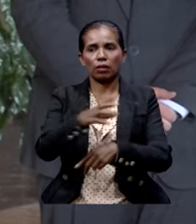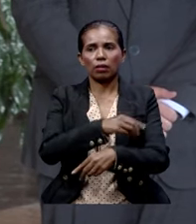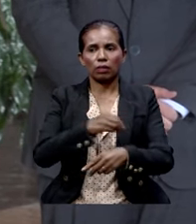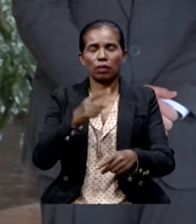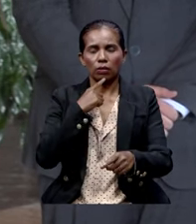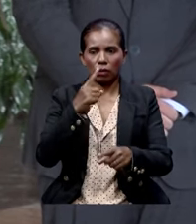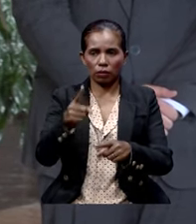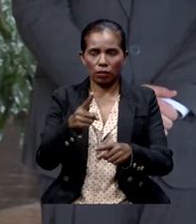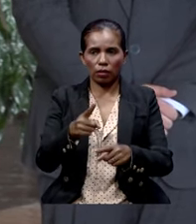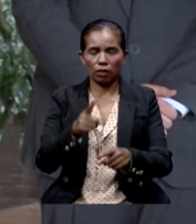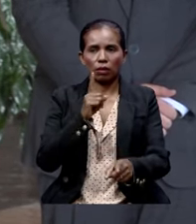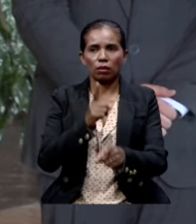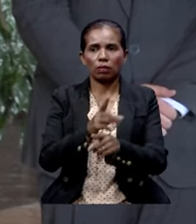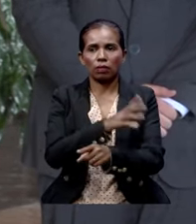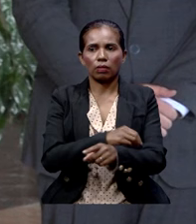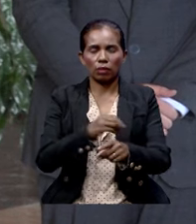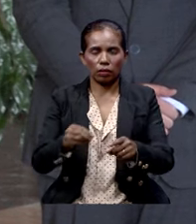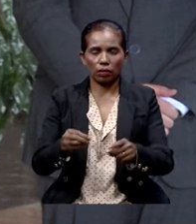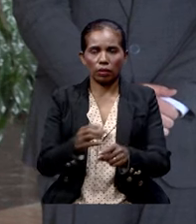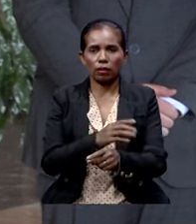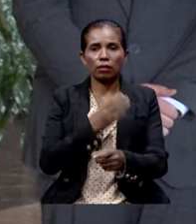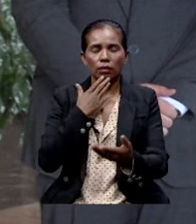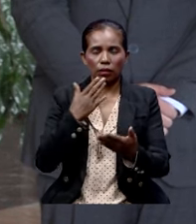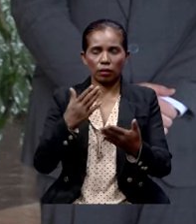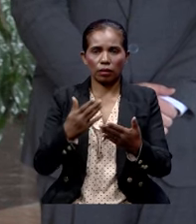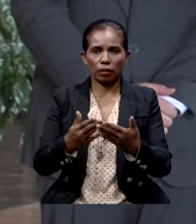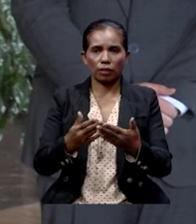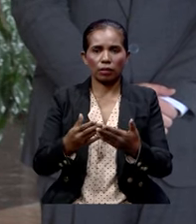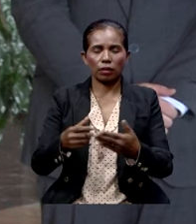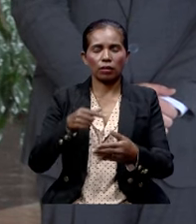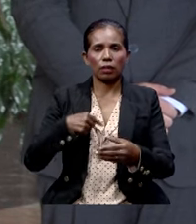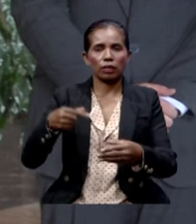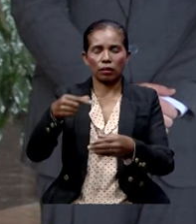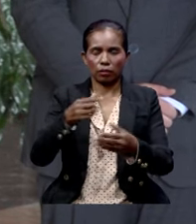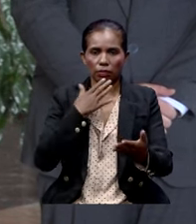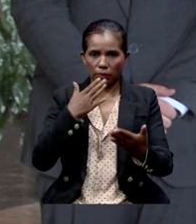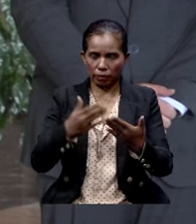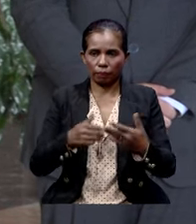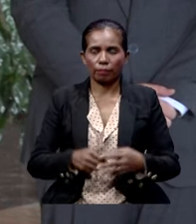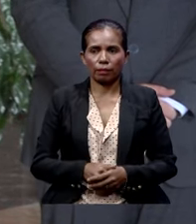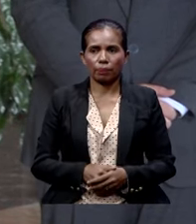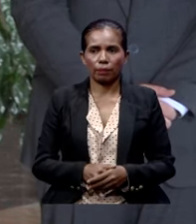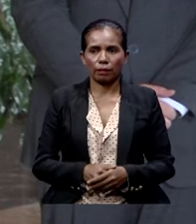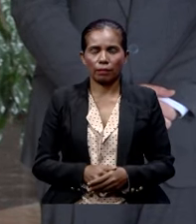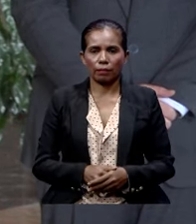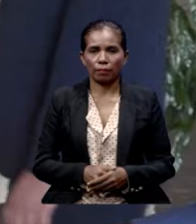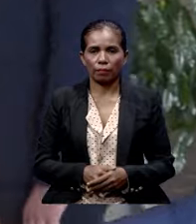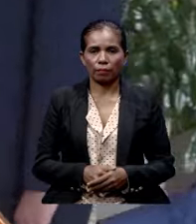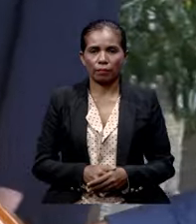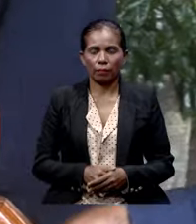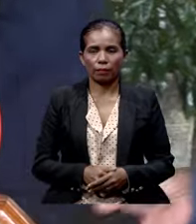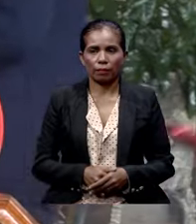they can be as effective as possible in ensuring that their agendas are implemented quickly and able to deliver for their